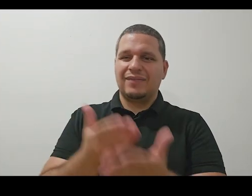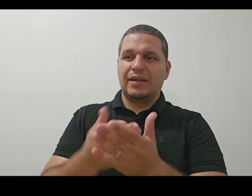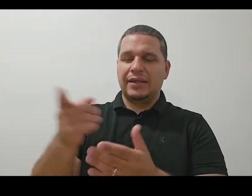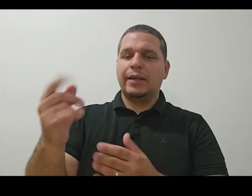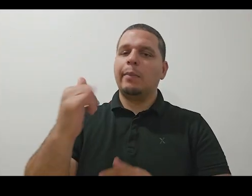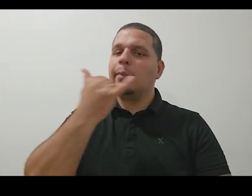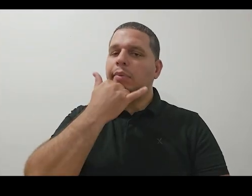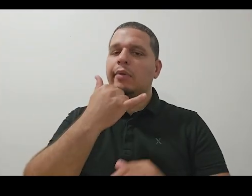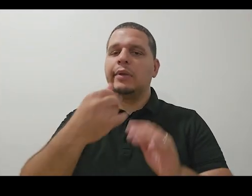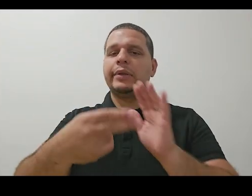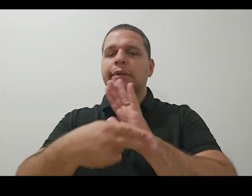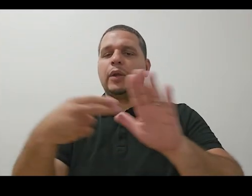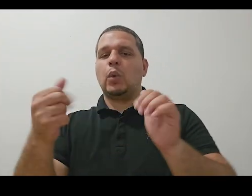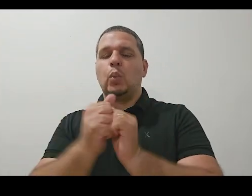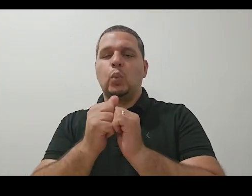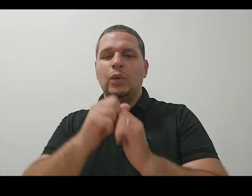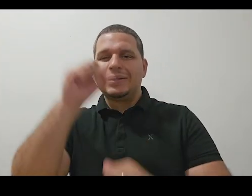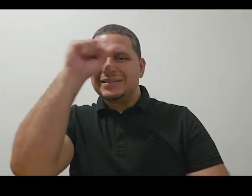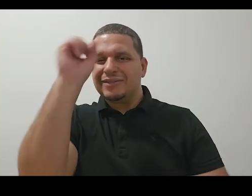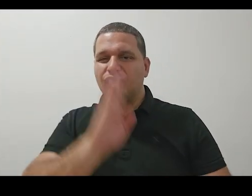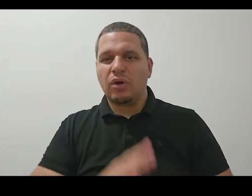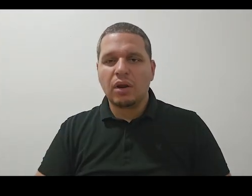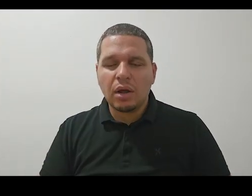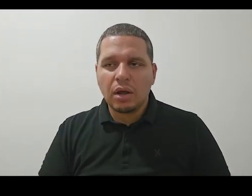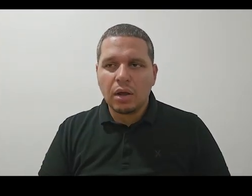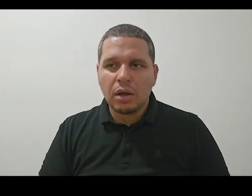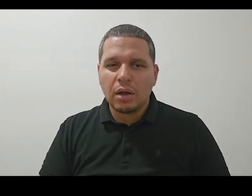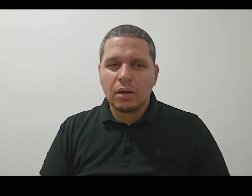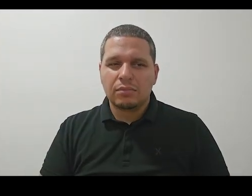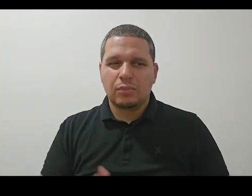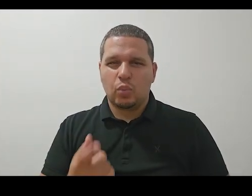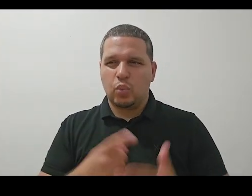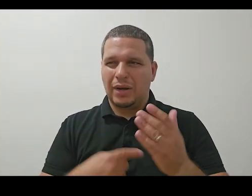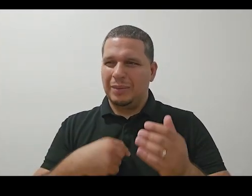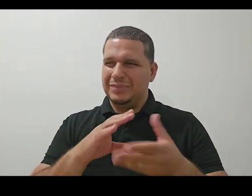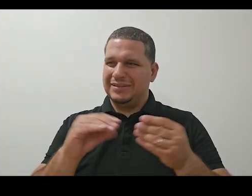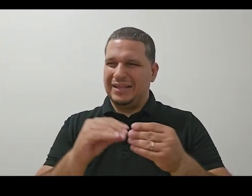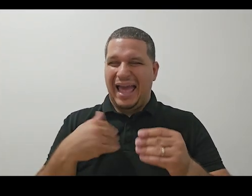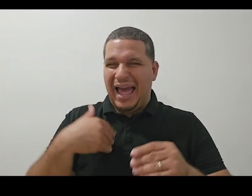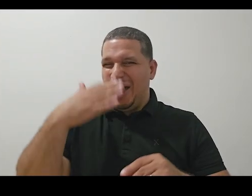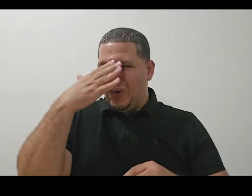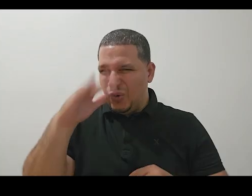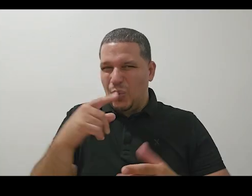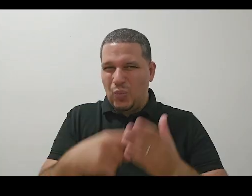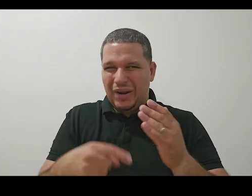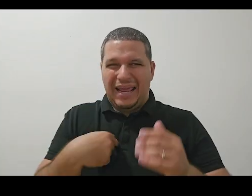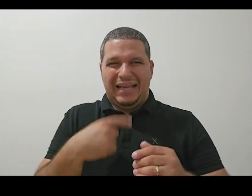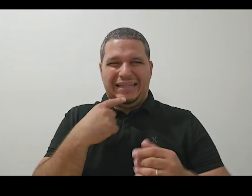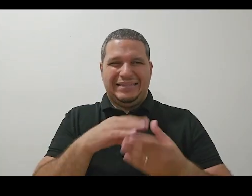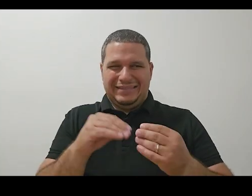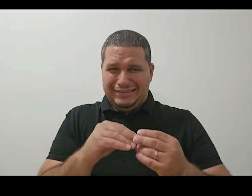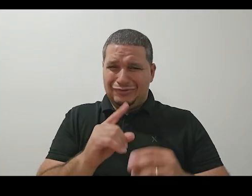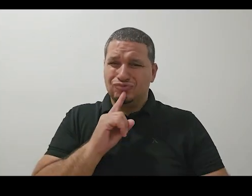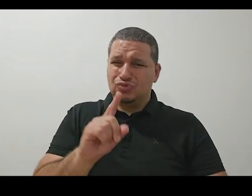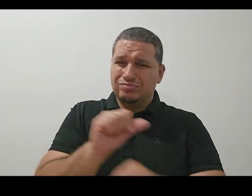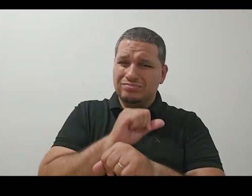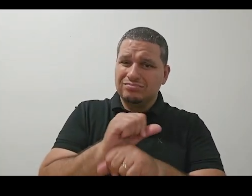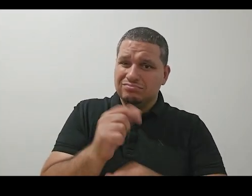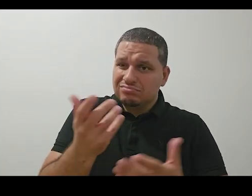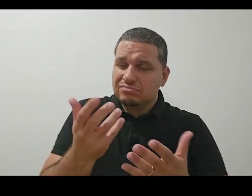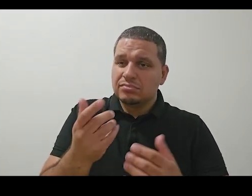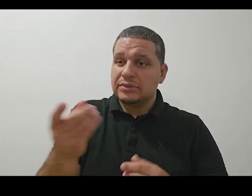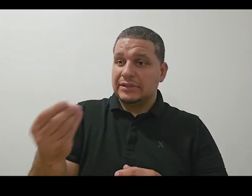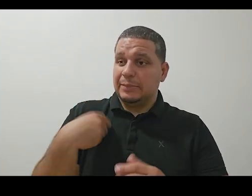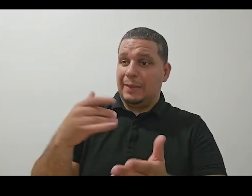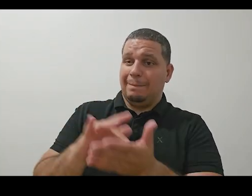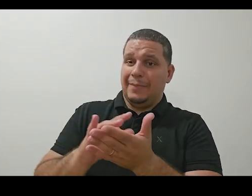me, he misdiagnosed me with schizophrenia. Like what I wasn't saying was valid, but I knew what I was saying was true. And so he